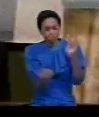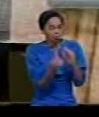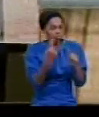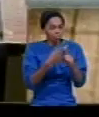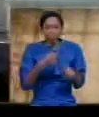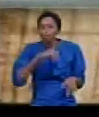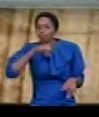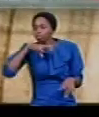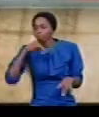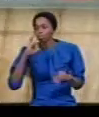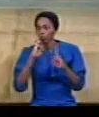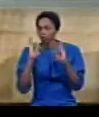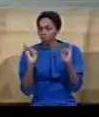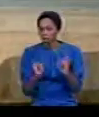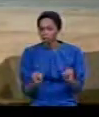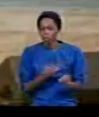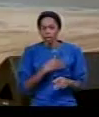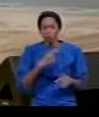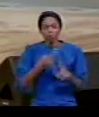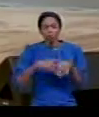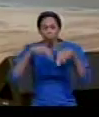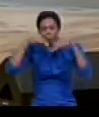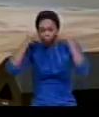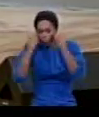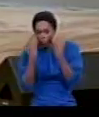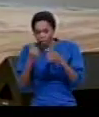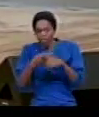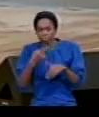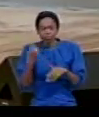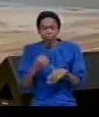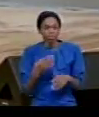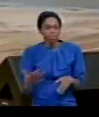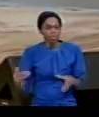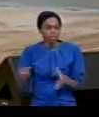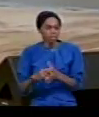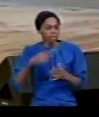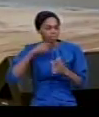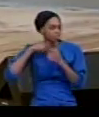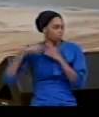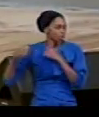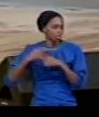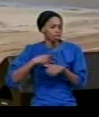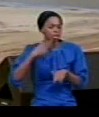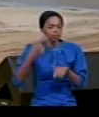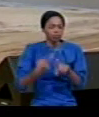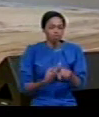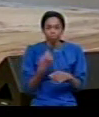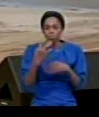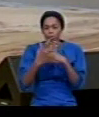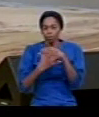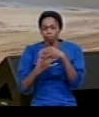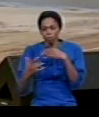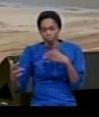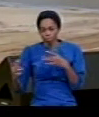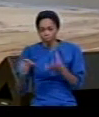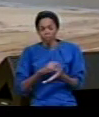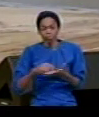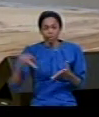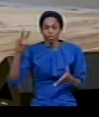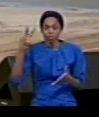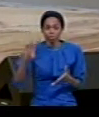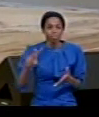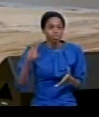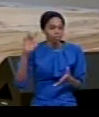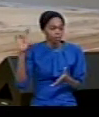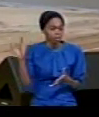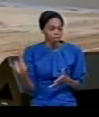idols and from fornication and from things strangled and from blood. Look at verse 28.